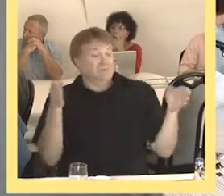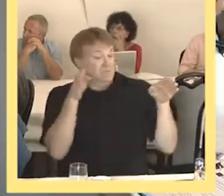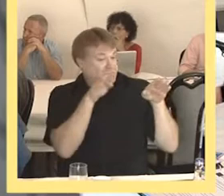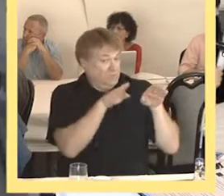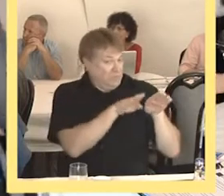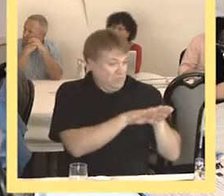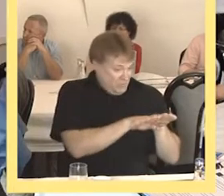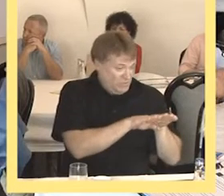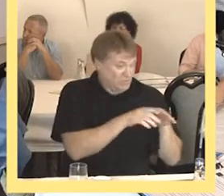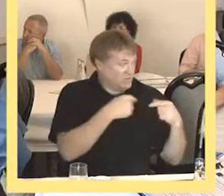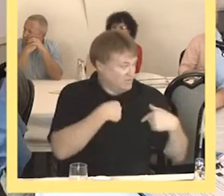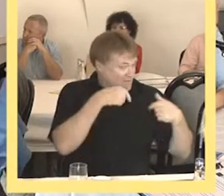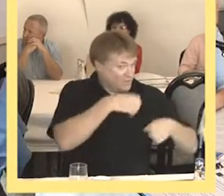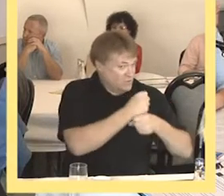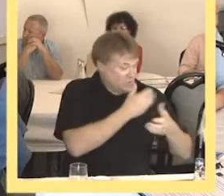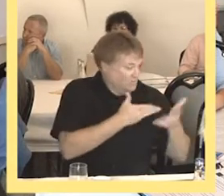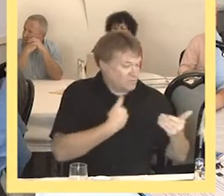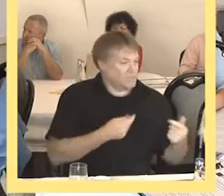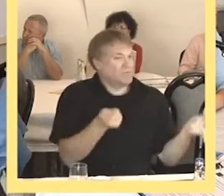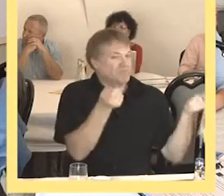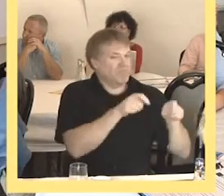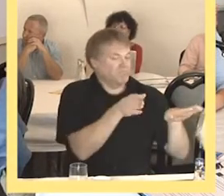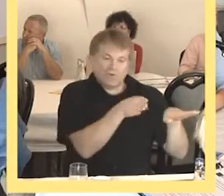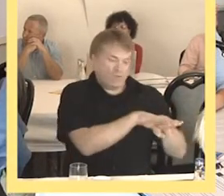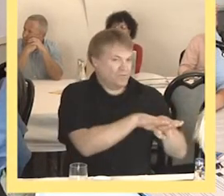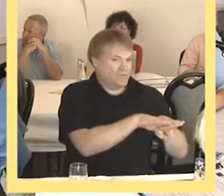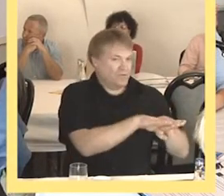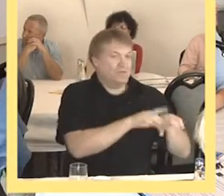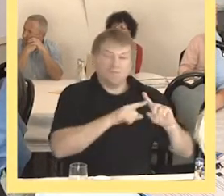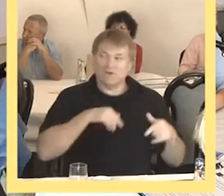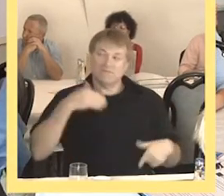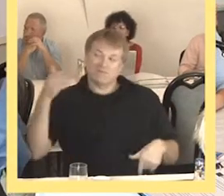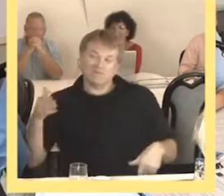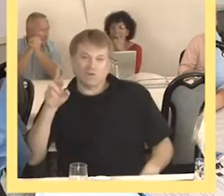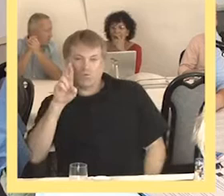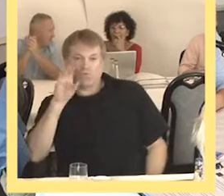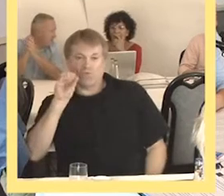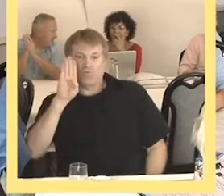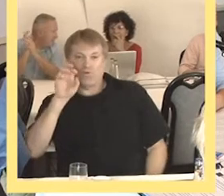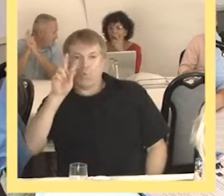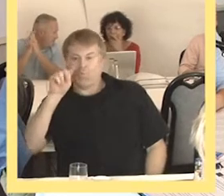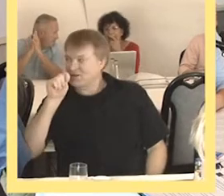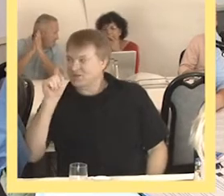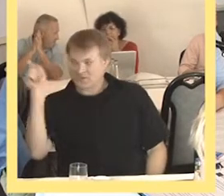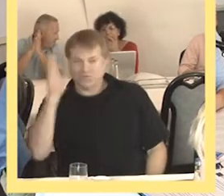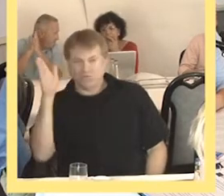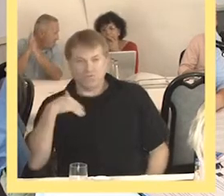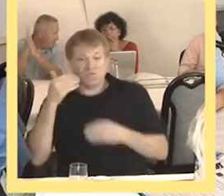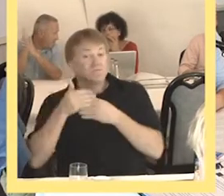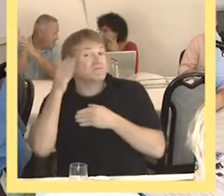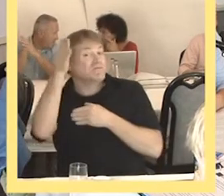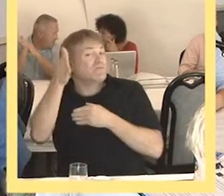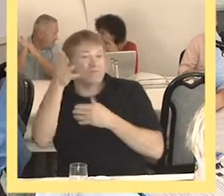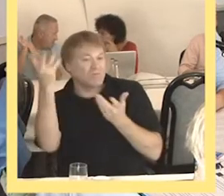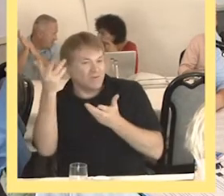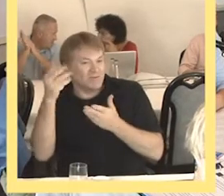about the future. So thank you very much for your hard work here. So I